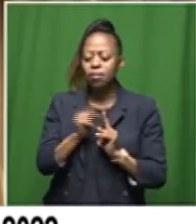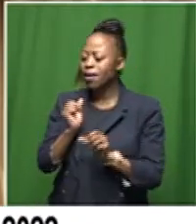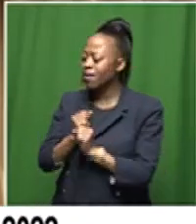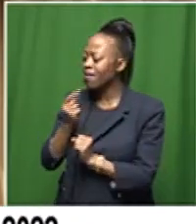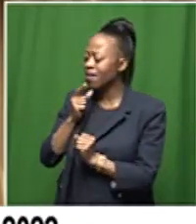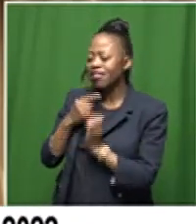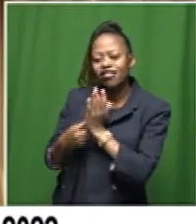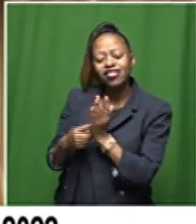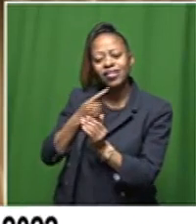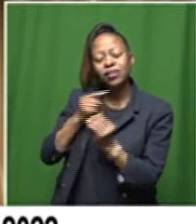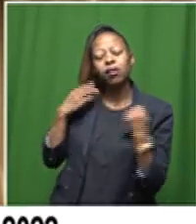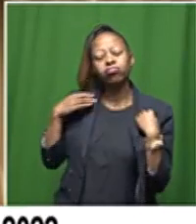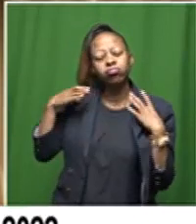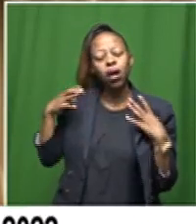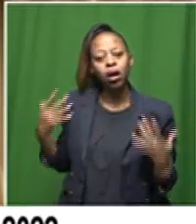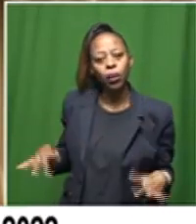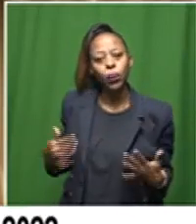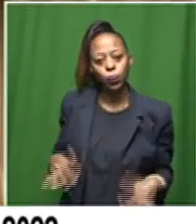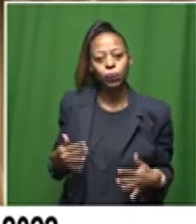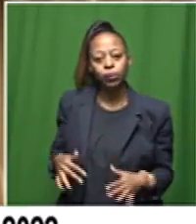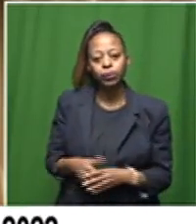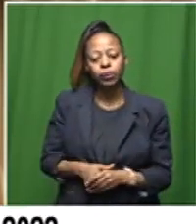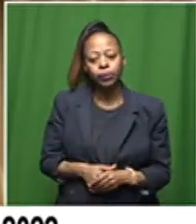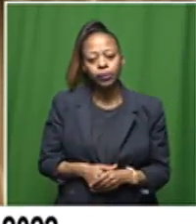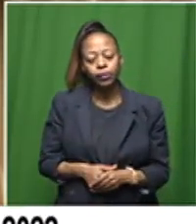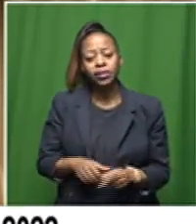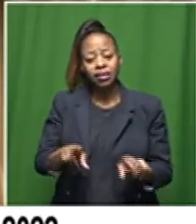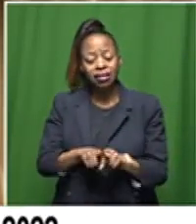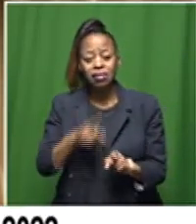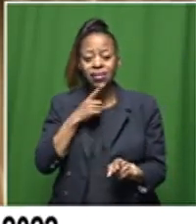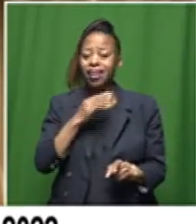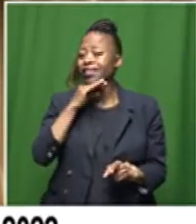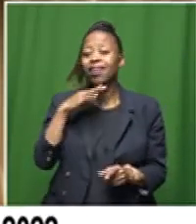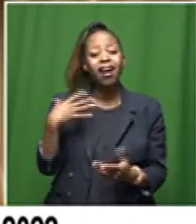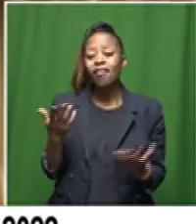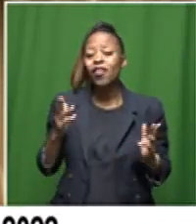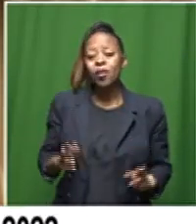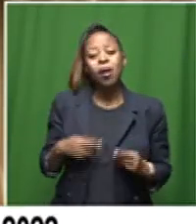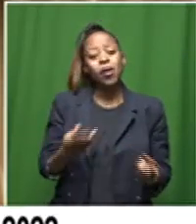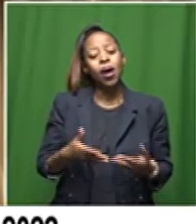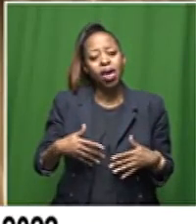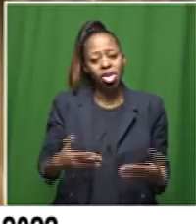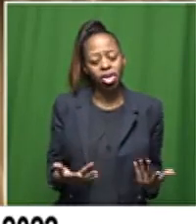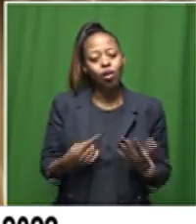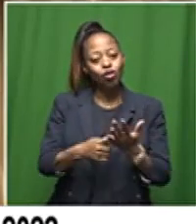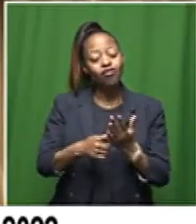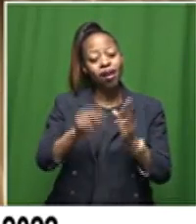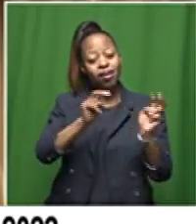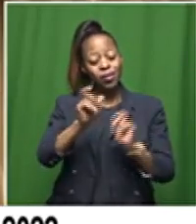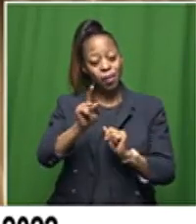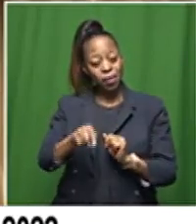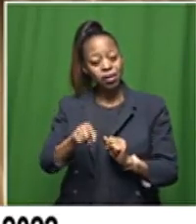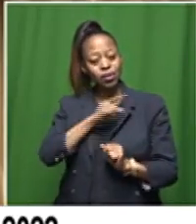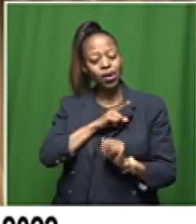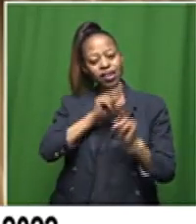talks about how overburdened we are and that there are insufficient human resources. We need to discuss the issue of the